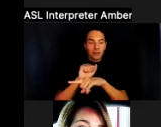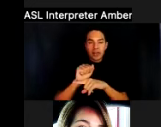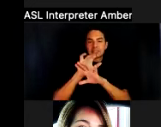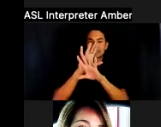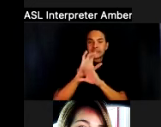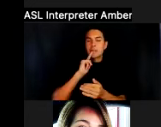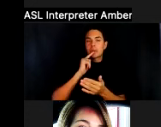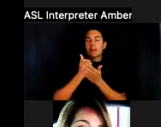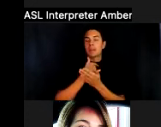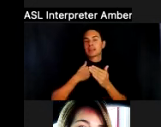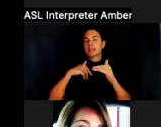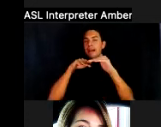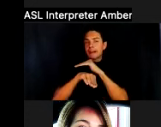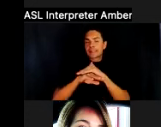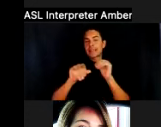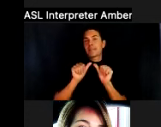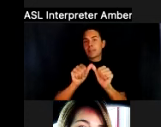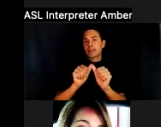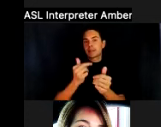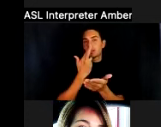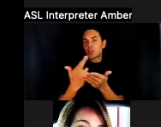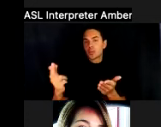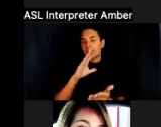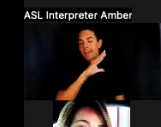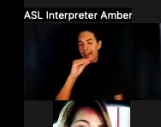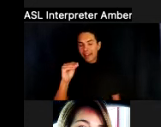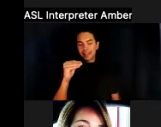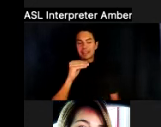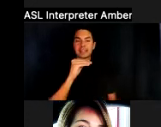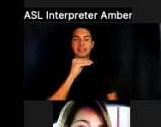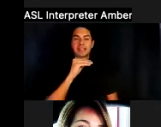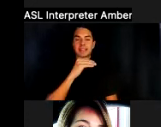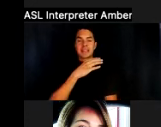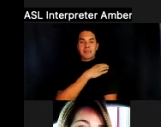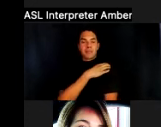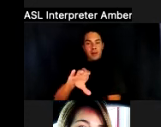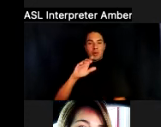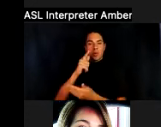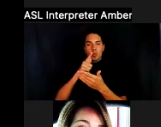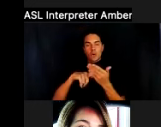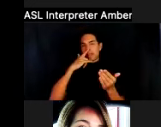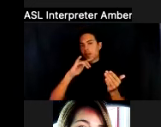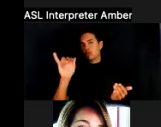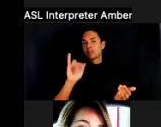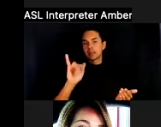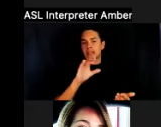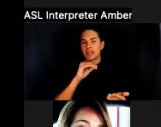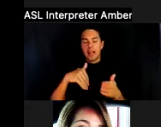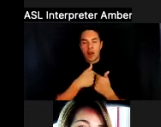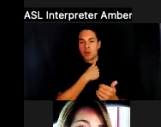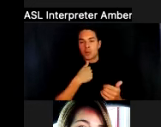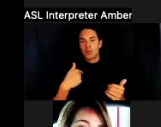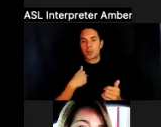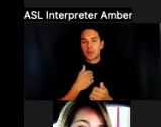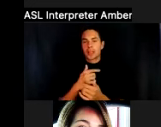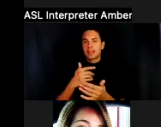us to access and maintain resources and power. Sort of what does that look like, and how do we leverage our